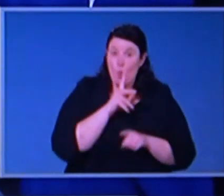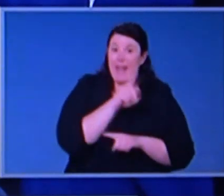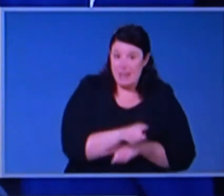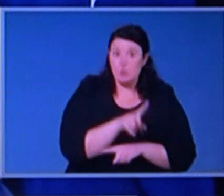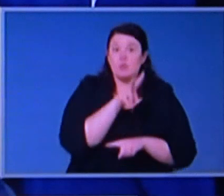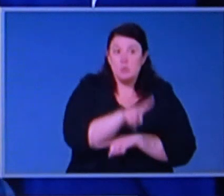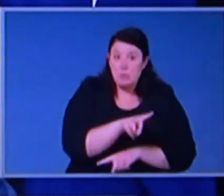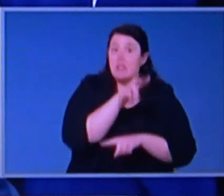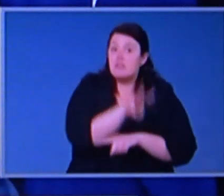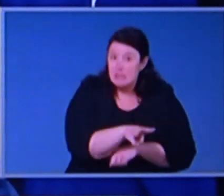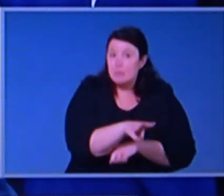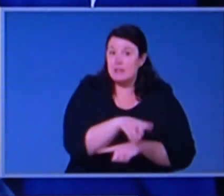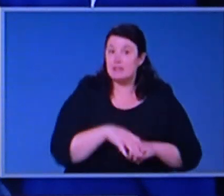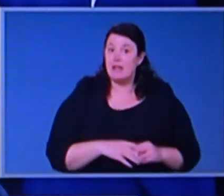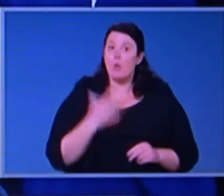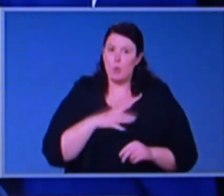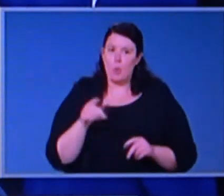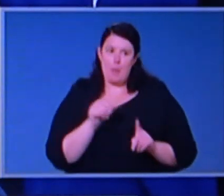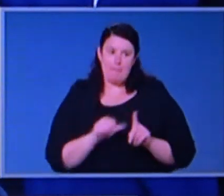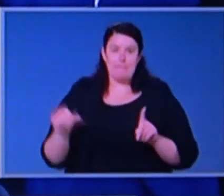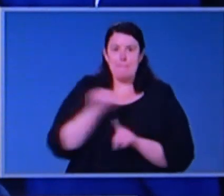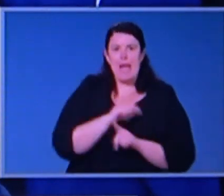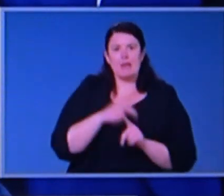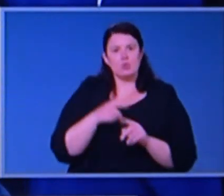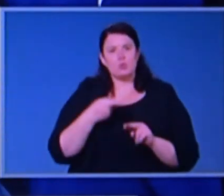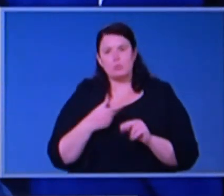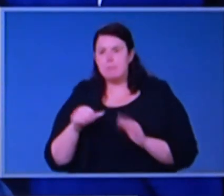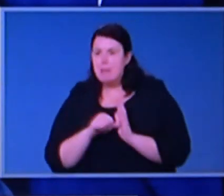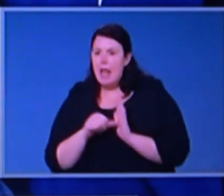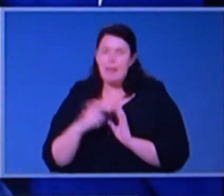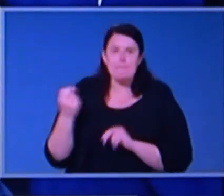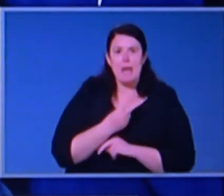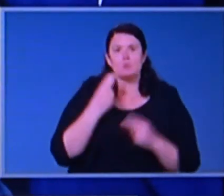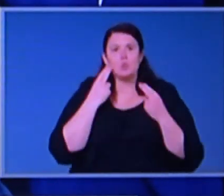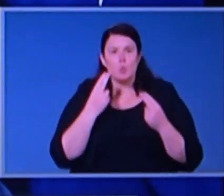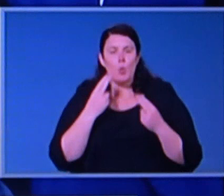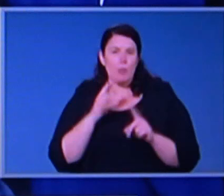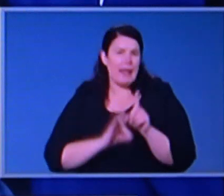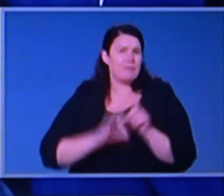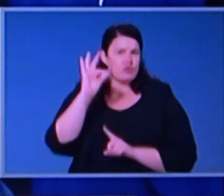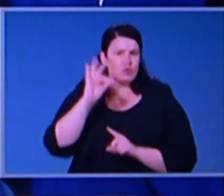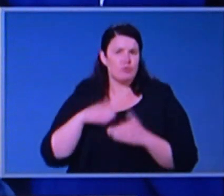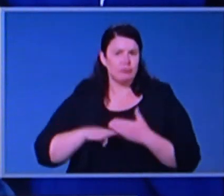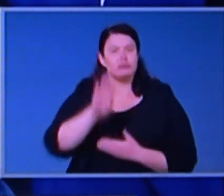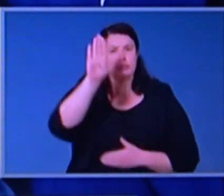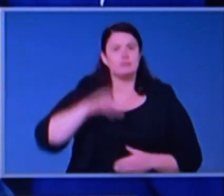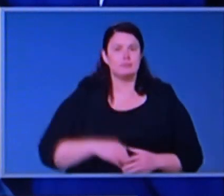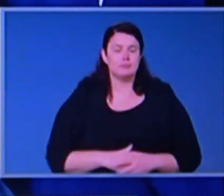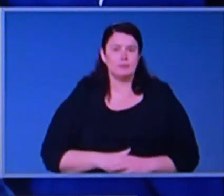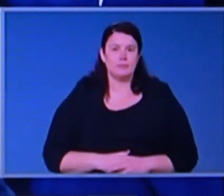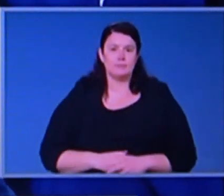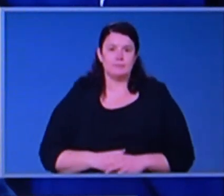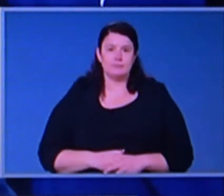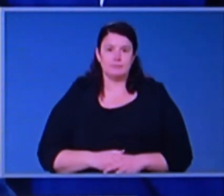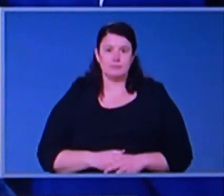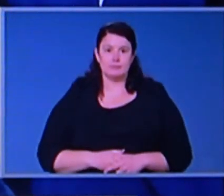move to that getting things back to a COVID-safe economy and a COVID-safe community. So that